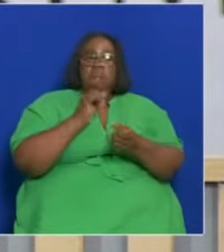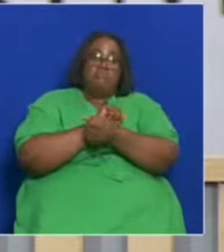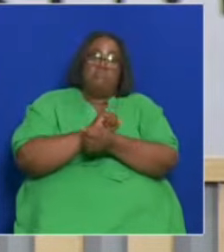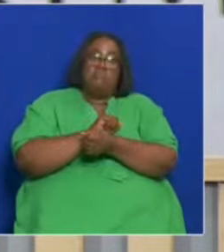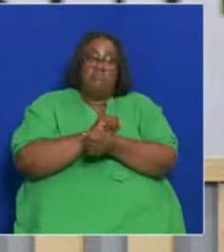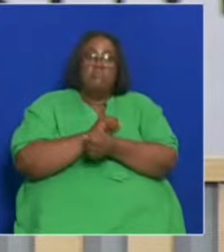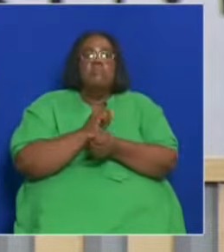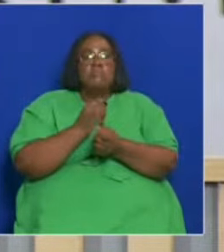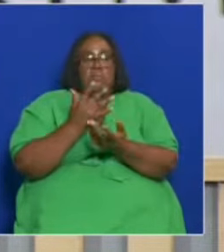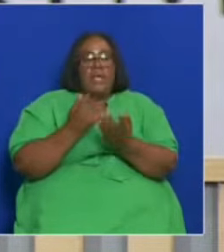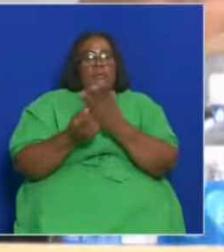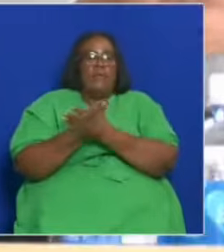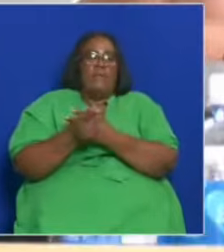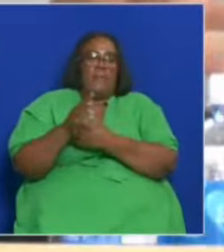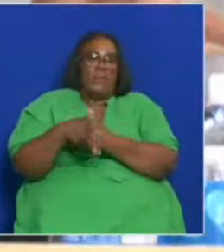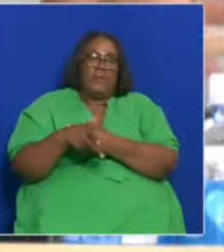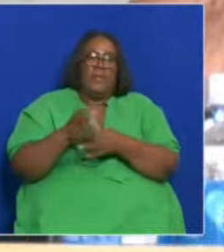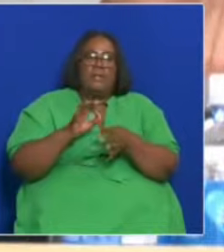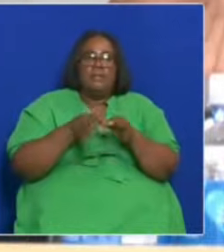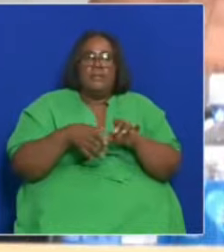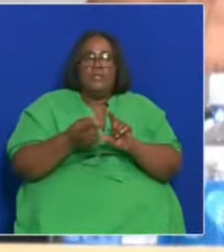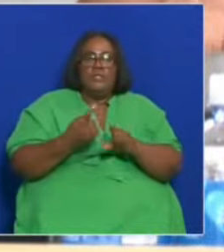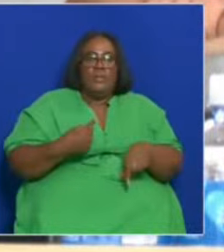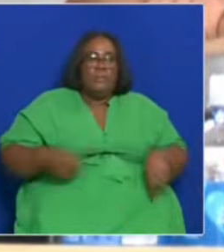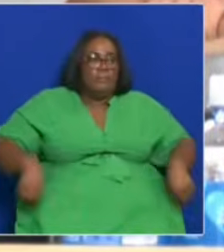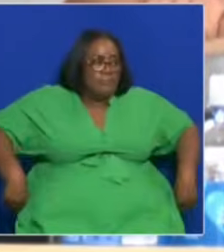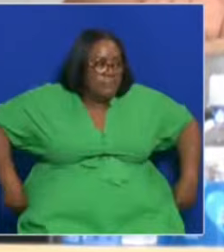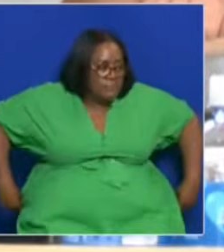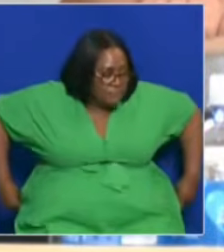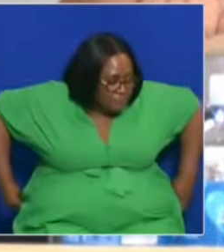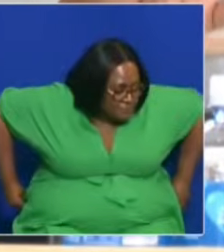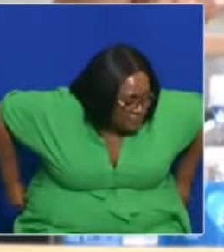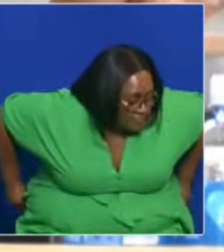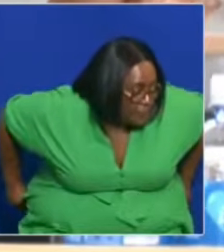You see, from the evidence,